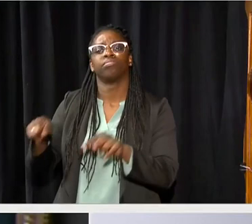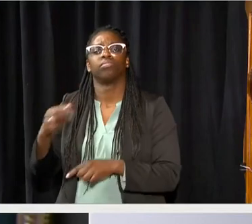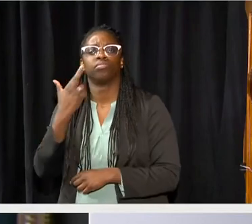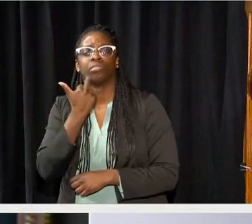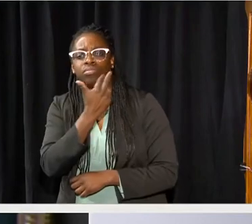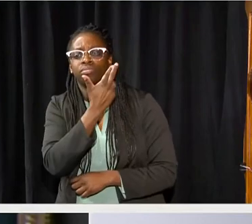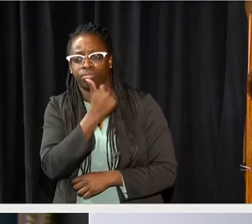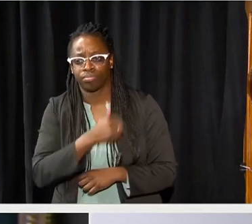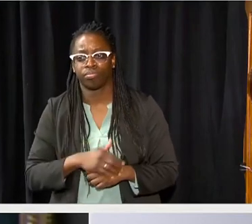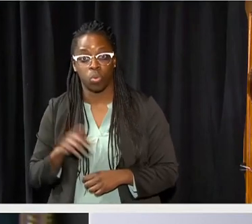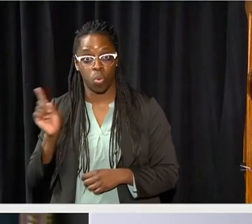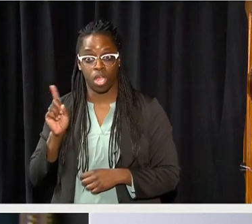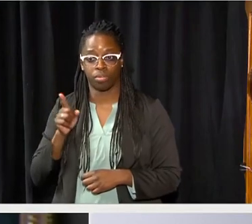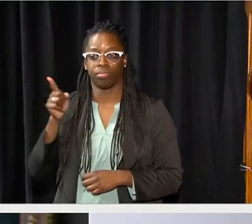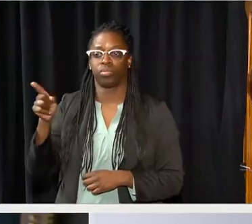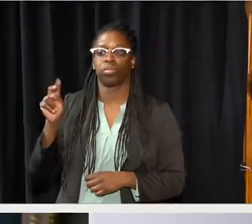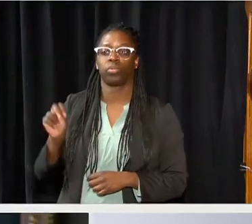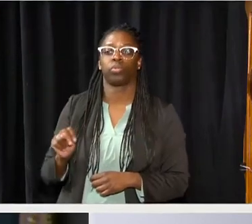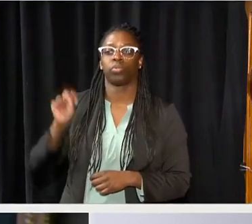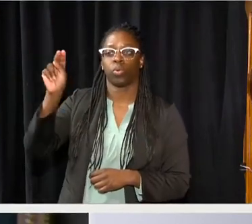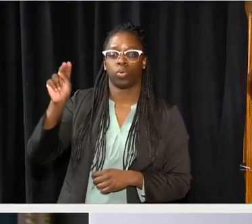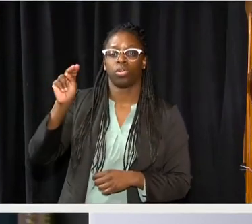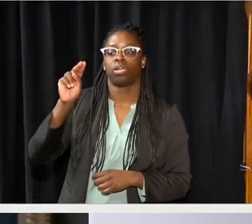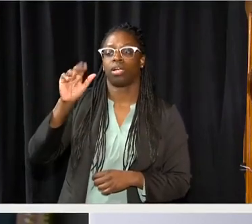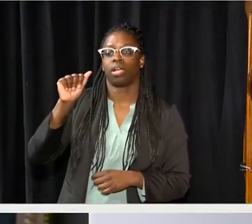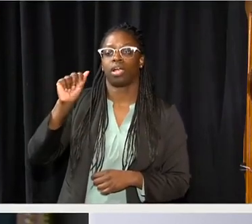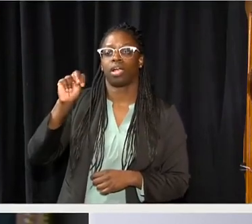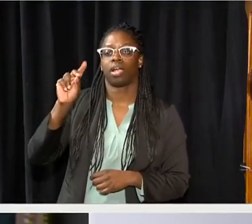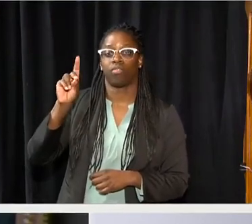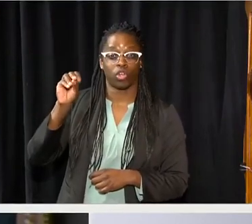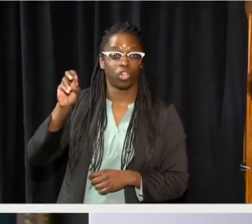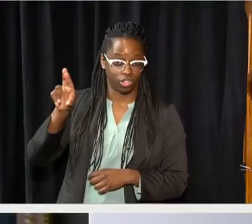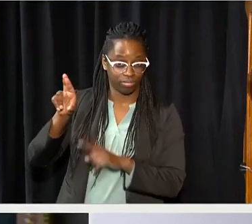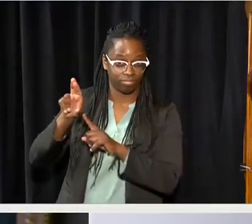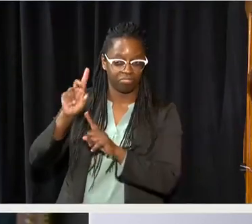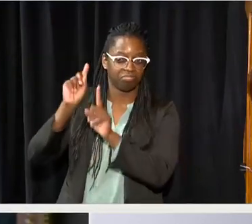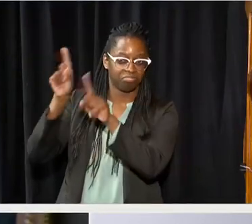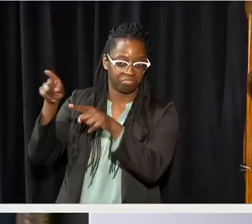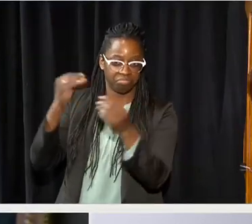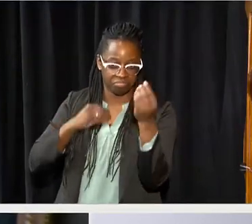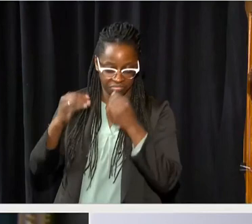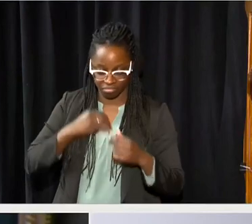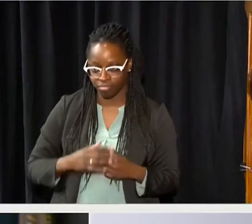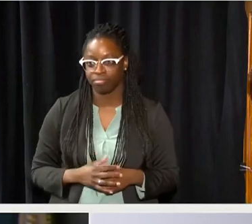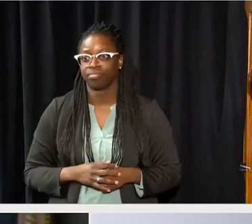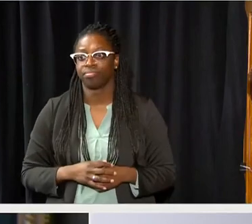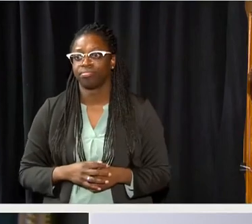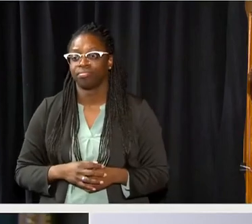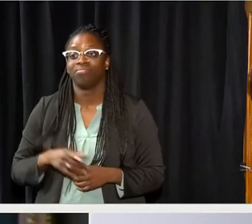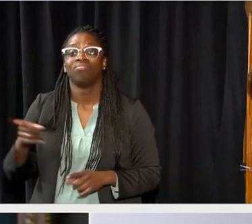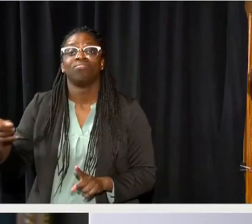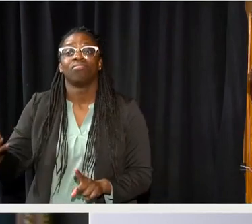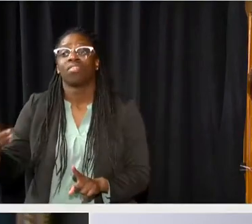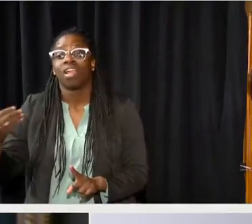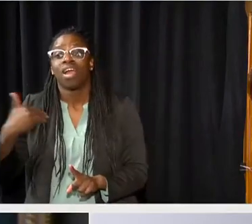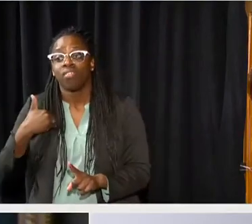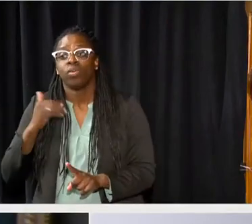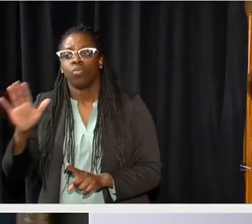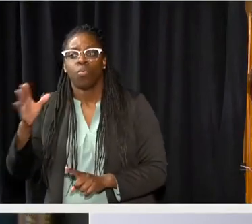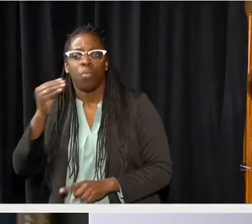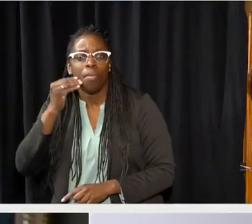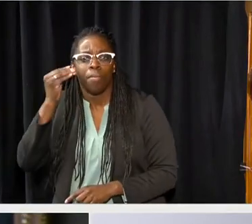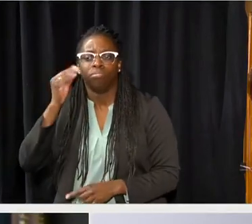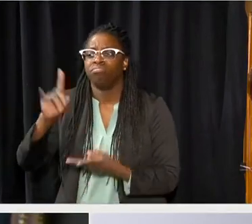restaurant owner in North Andover who was cleaning up slop, watching years of hard work